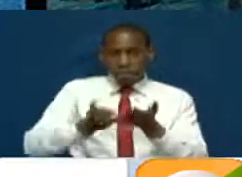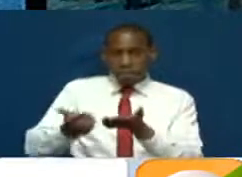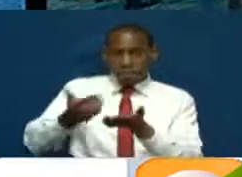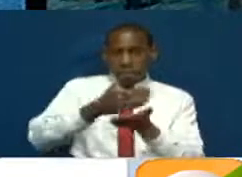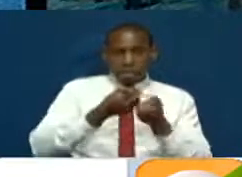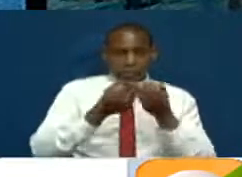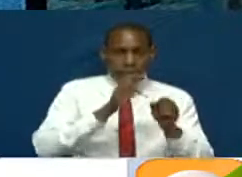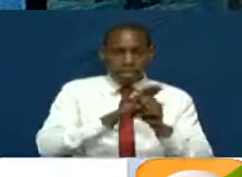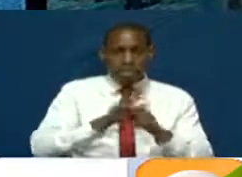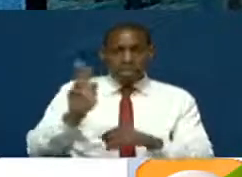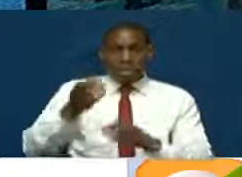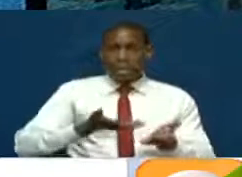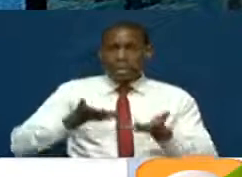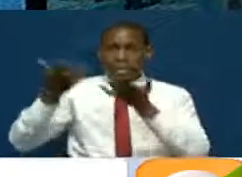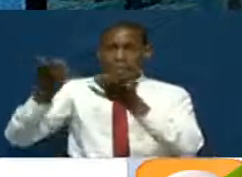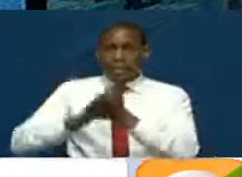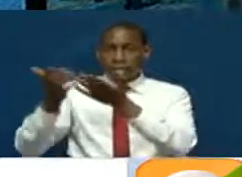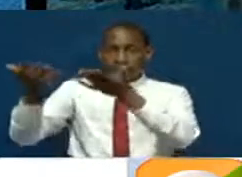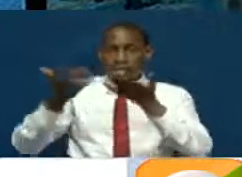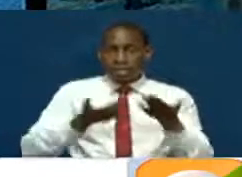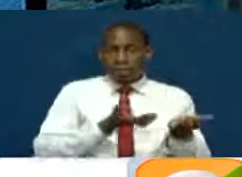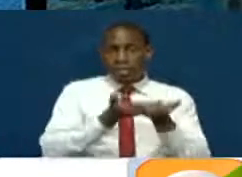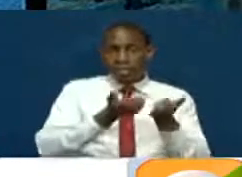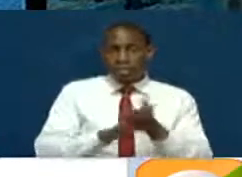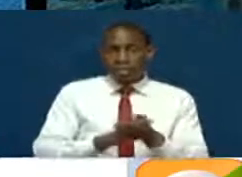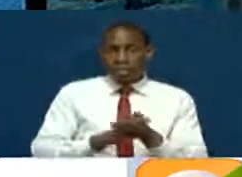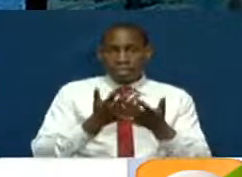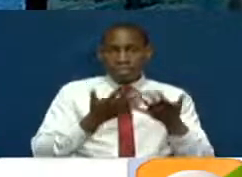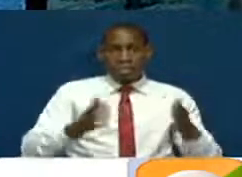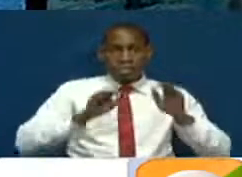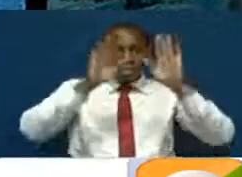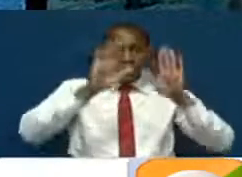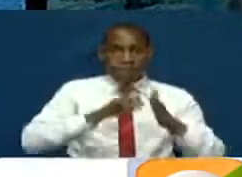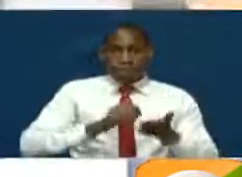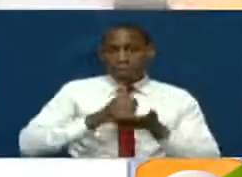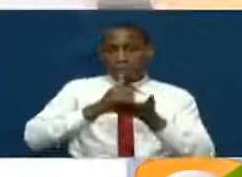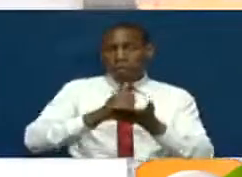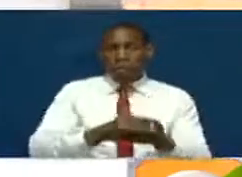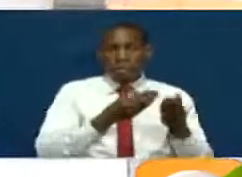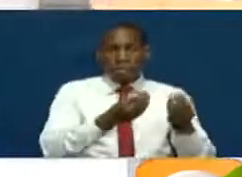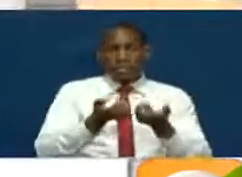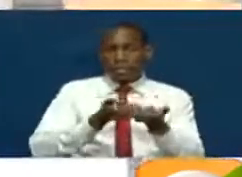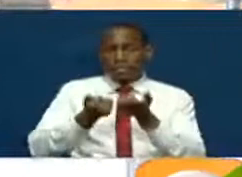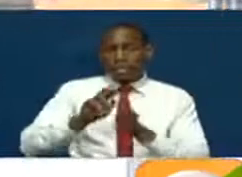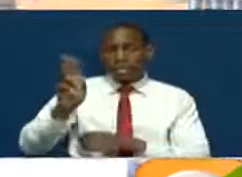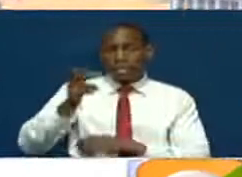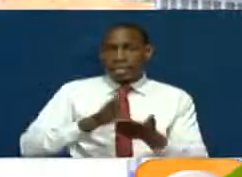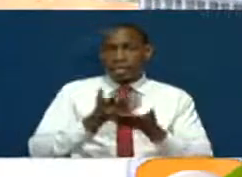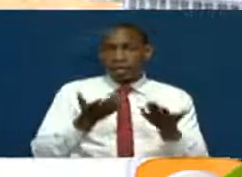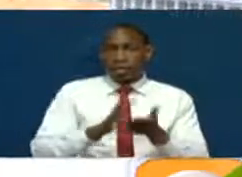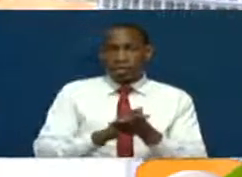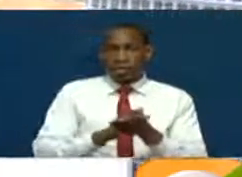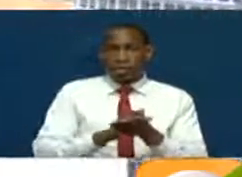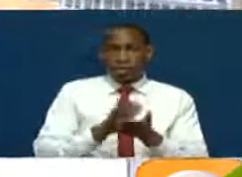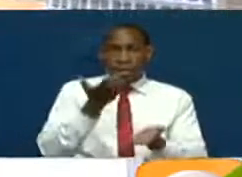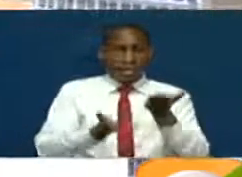big data on Kenya's import and export trade. Now, the tool is instrumental in facilitating ease of trade in Kenya through